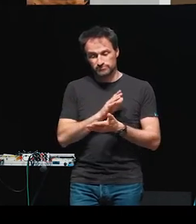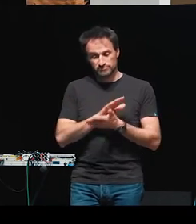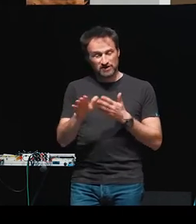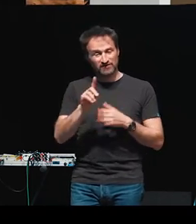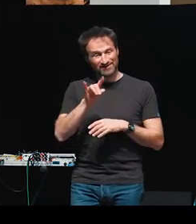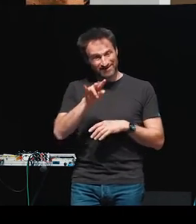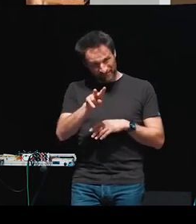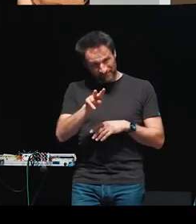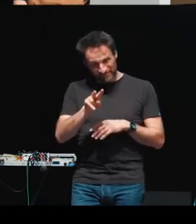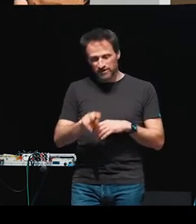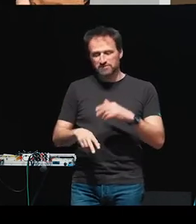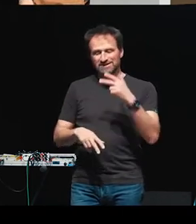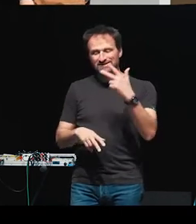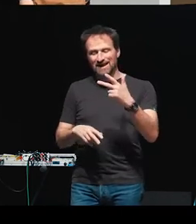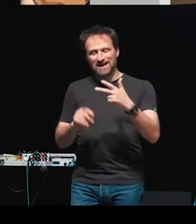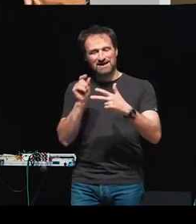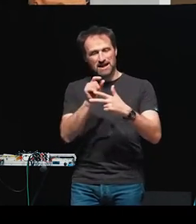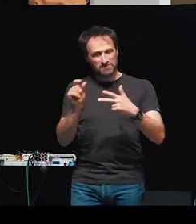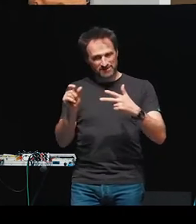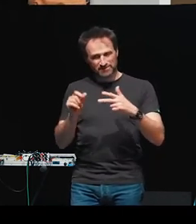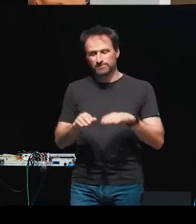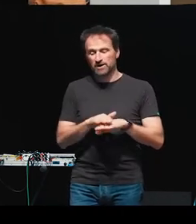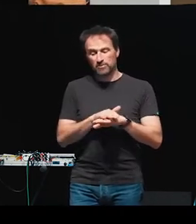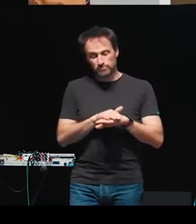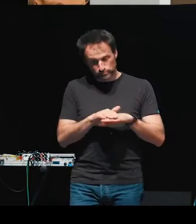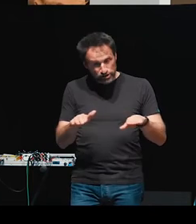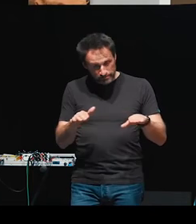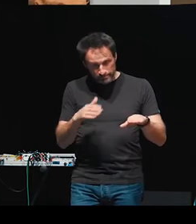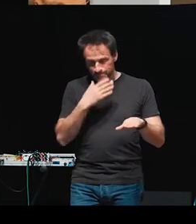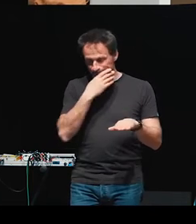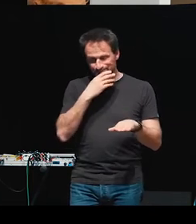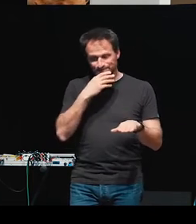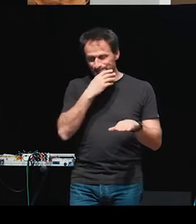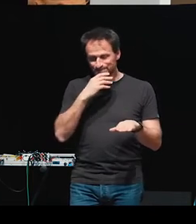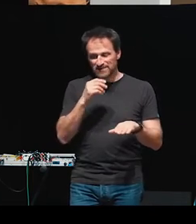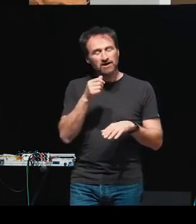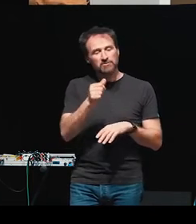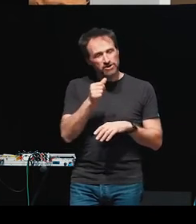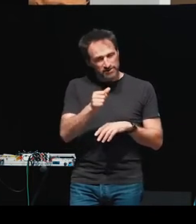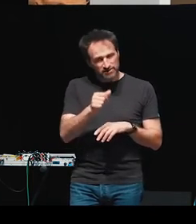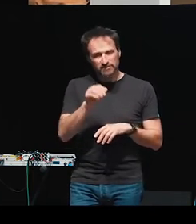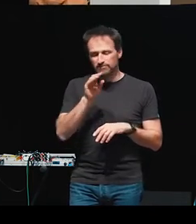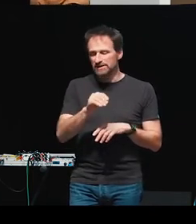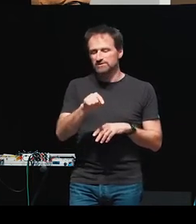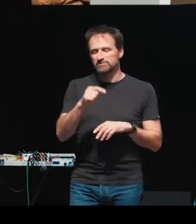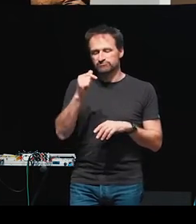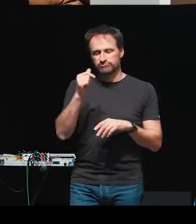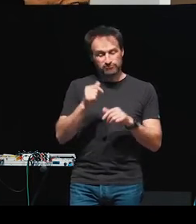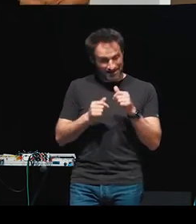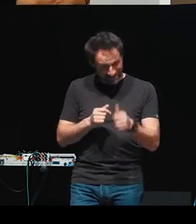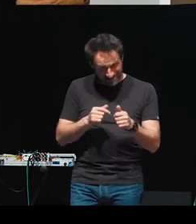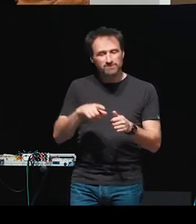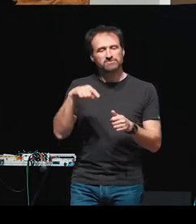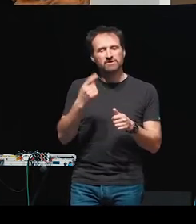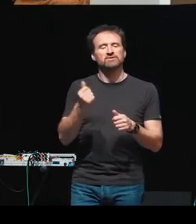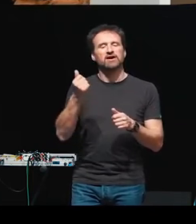renders 3 elements. A button with a text of minus that's going to reduce our counter. And we're doing